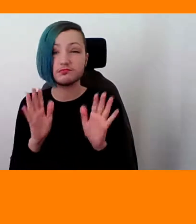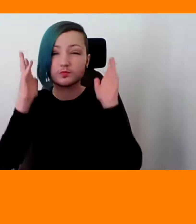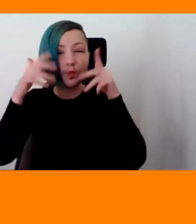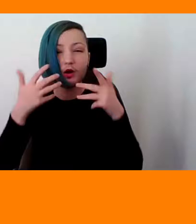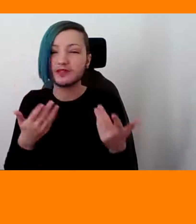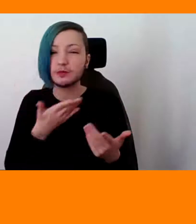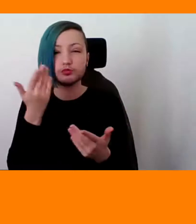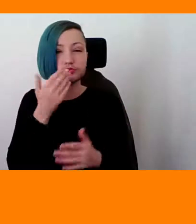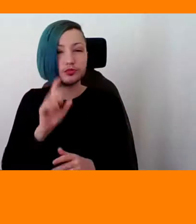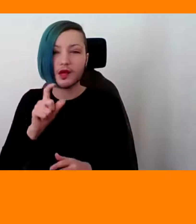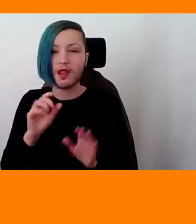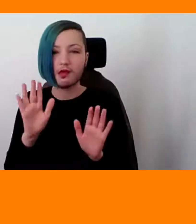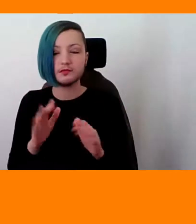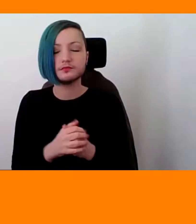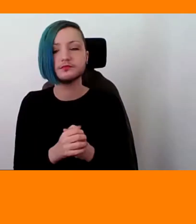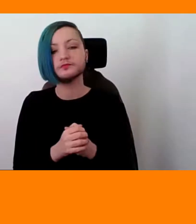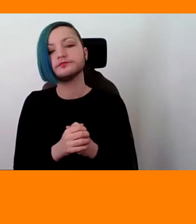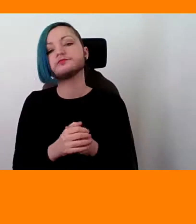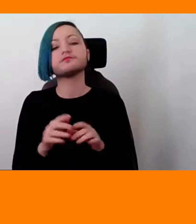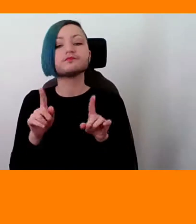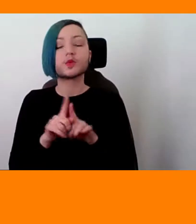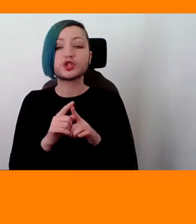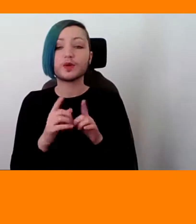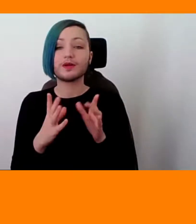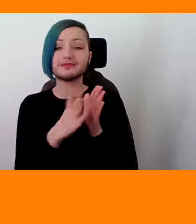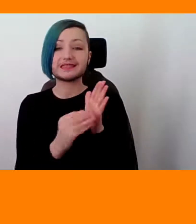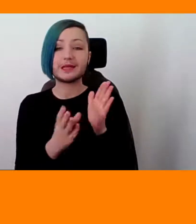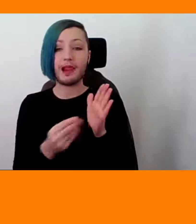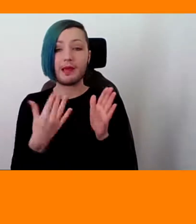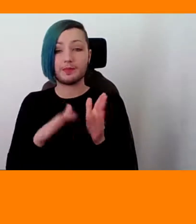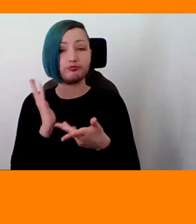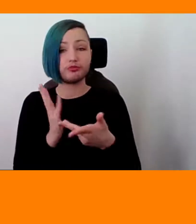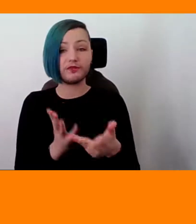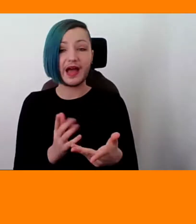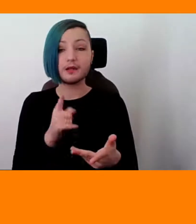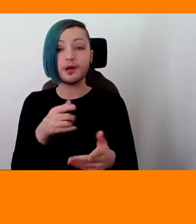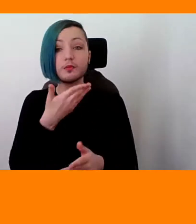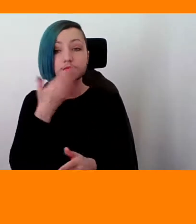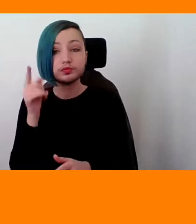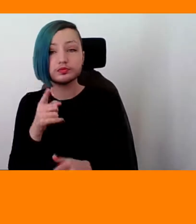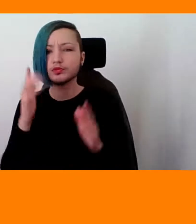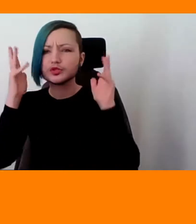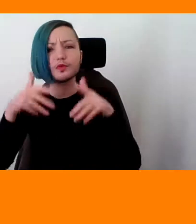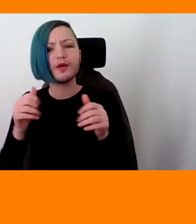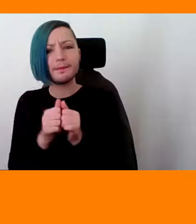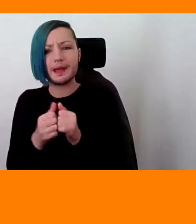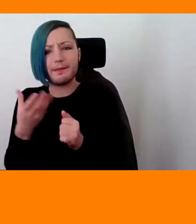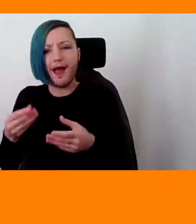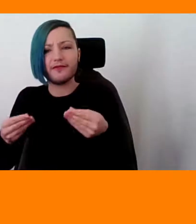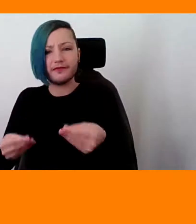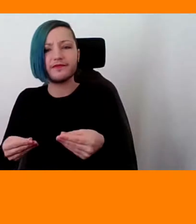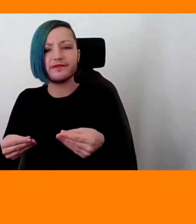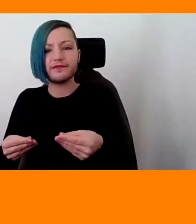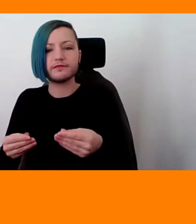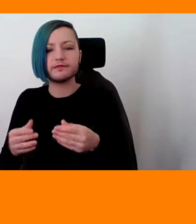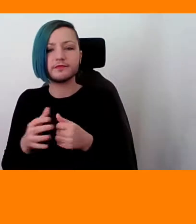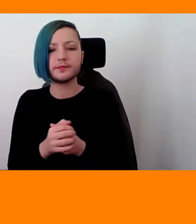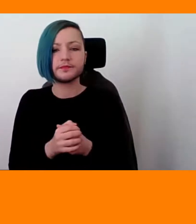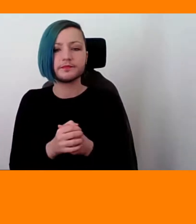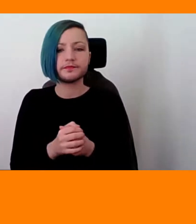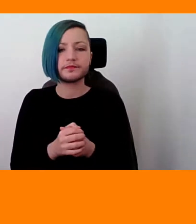worry. And if you don't have the templates as well that were provided, all you'll need is a piece of paper, because I'll be working with